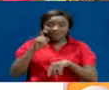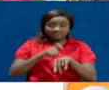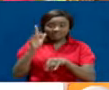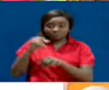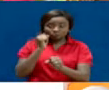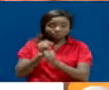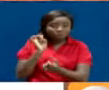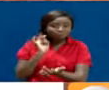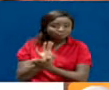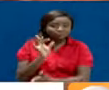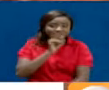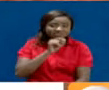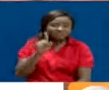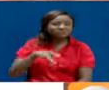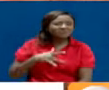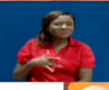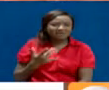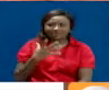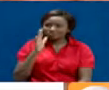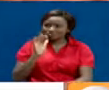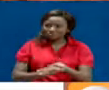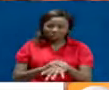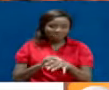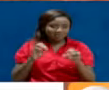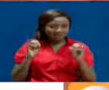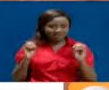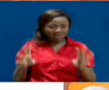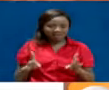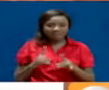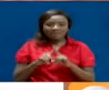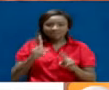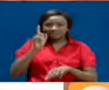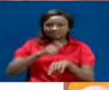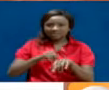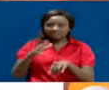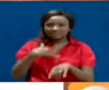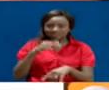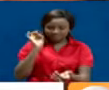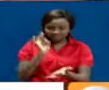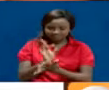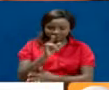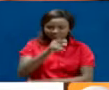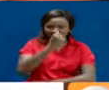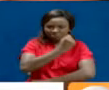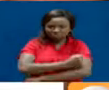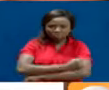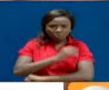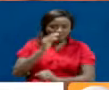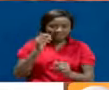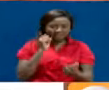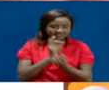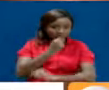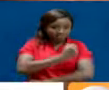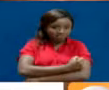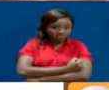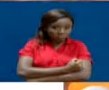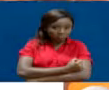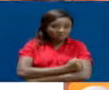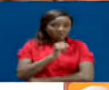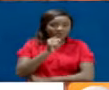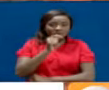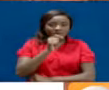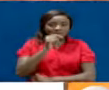How did that feel? It was not nice. By the time I lost my job at Kenya High School, I was retired in public interest.